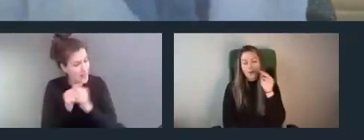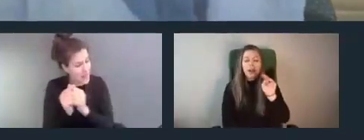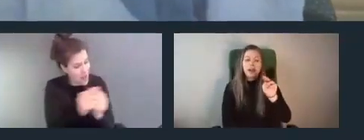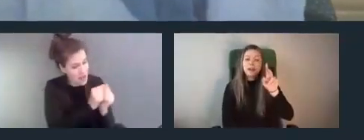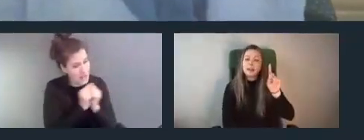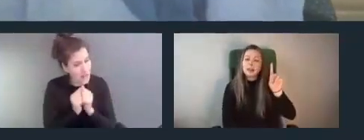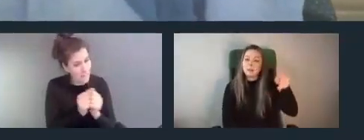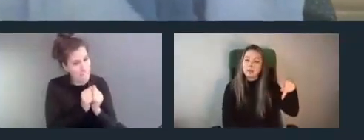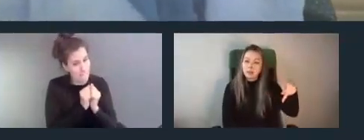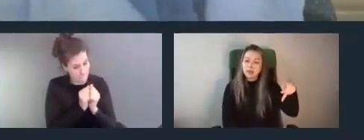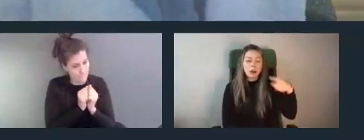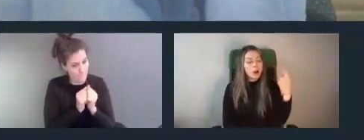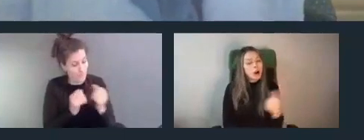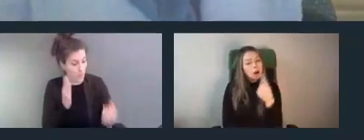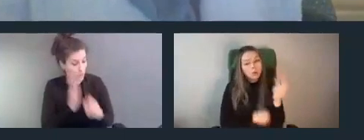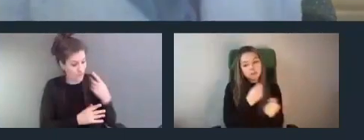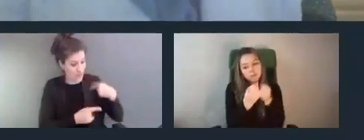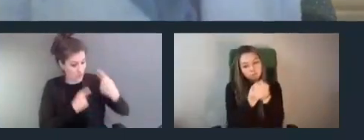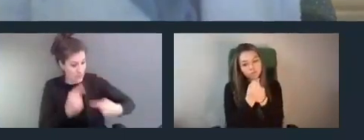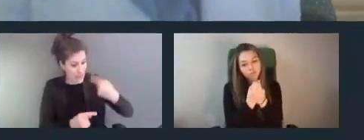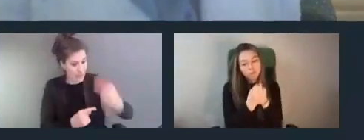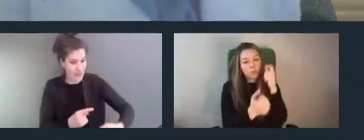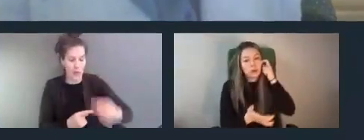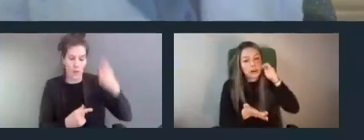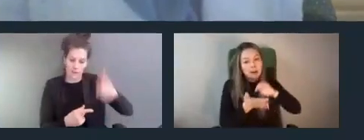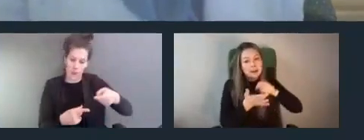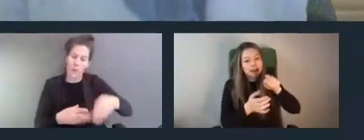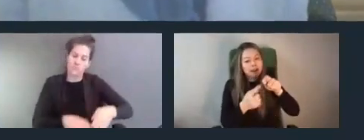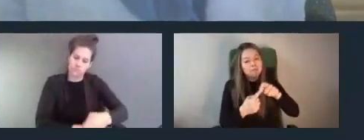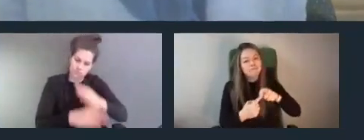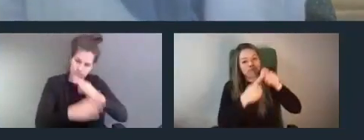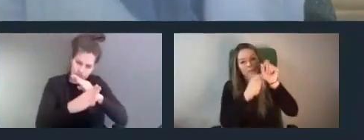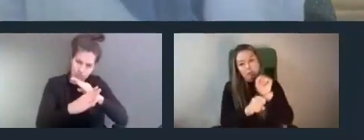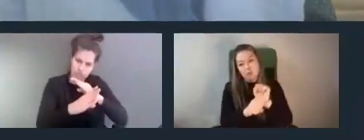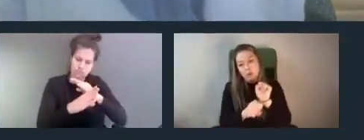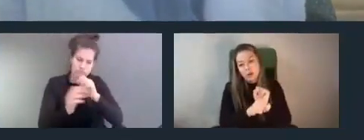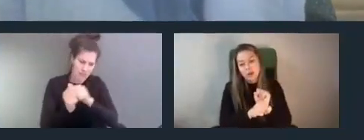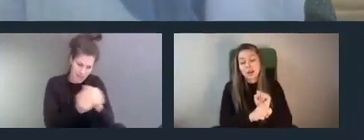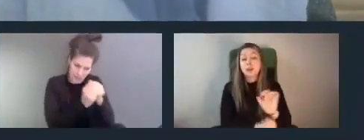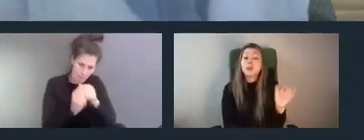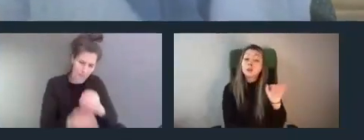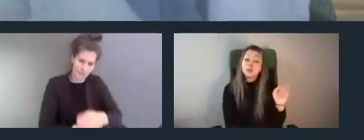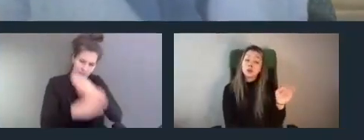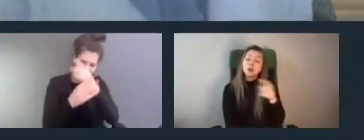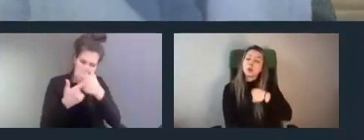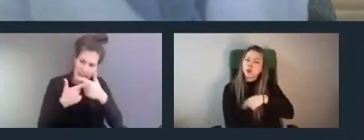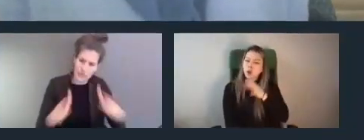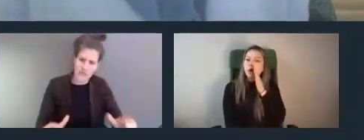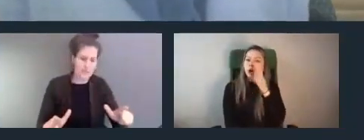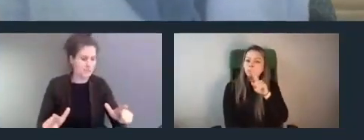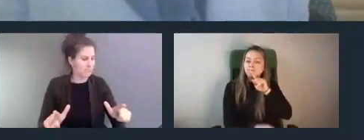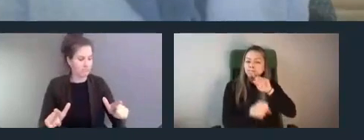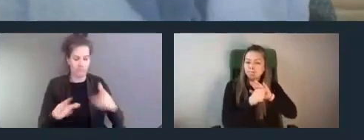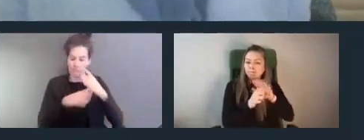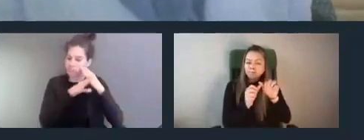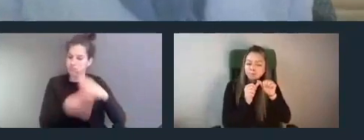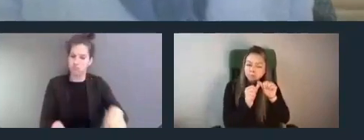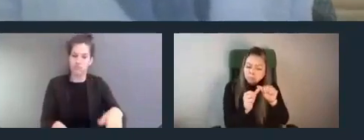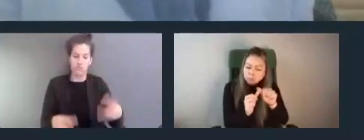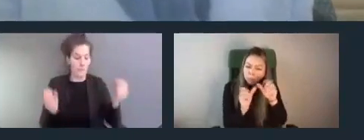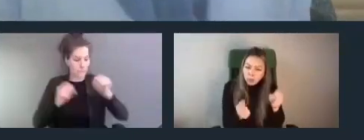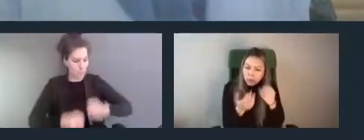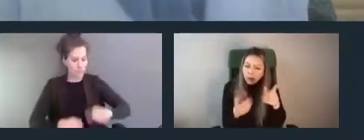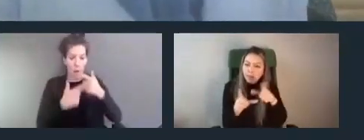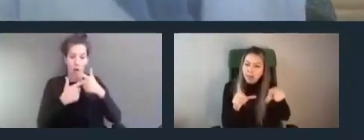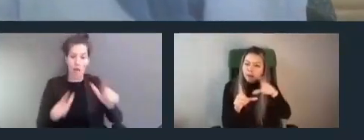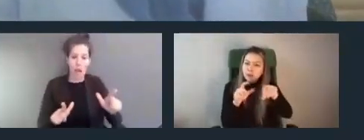recognizing this special work, and we will continue to make sure that we're providing language access across Ontario and across Canada. Thank you so